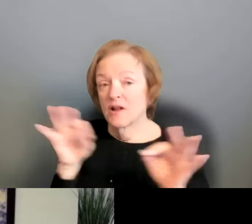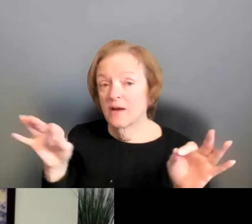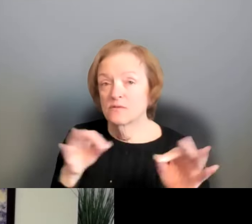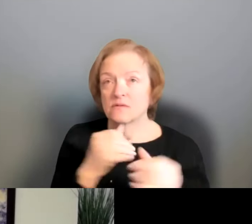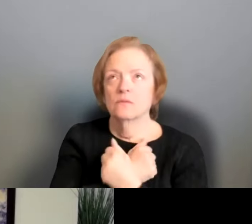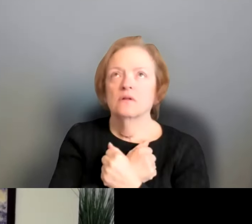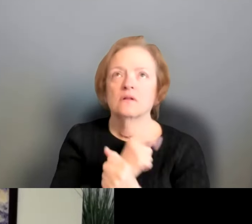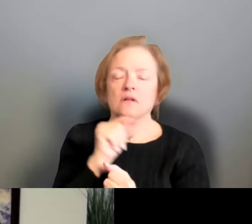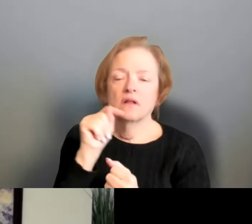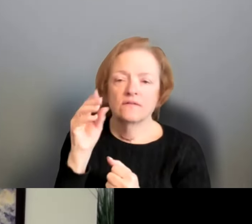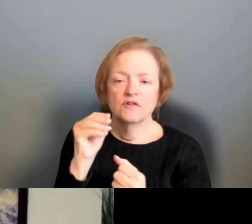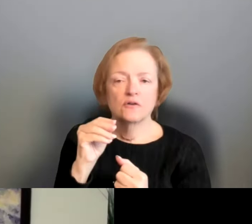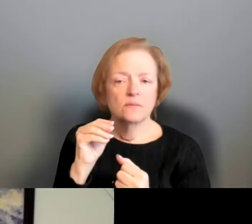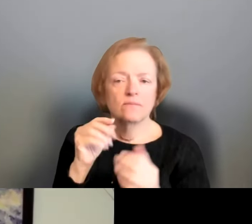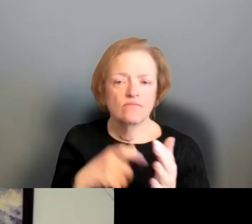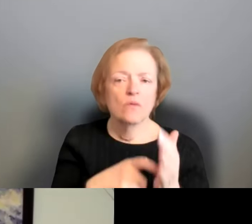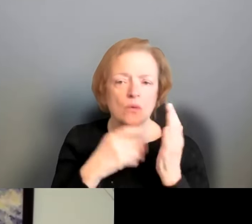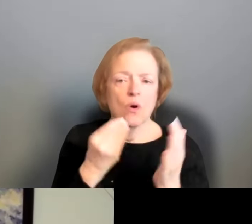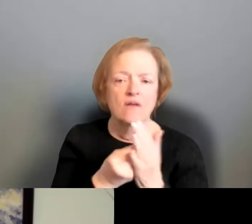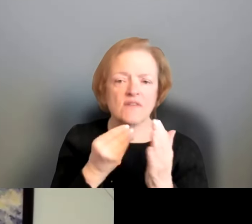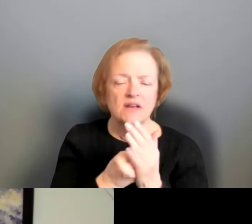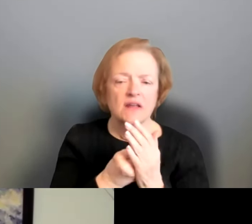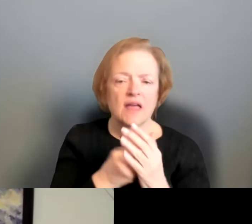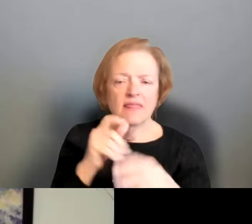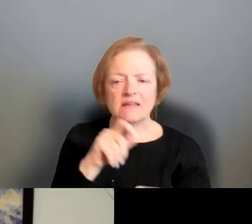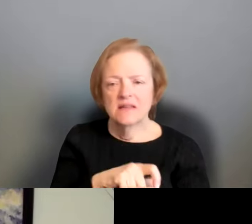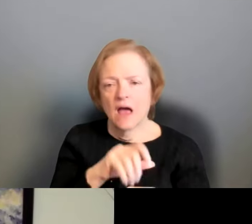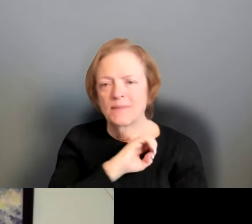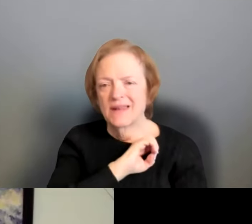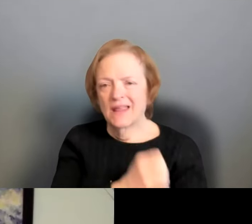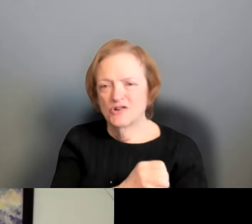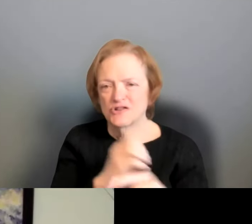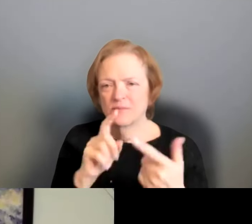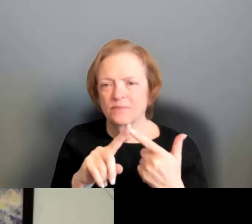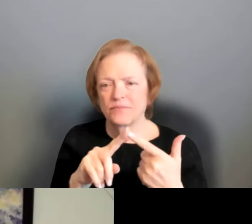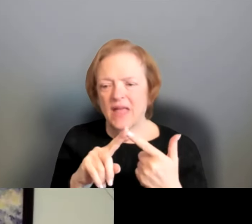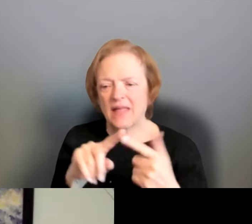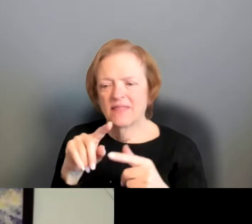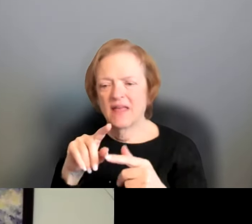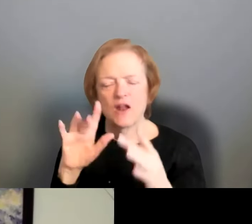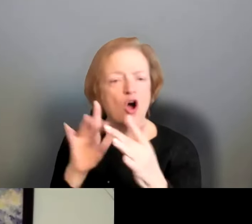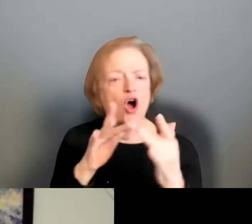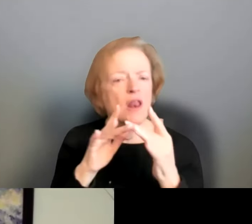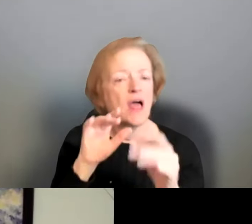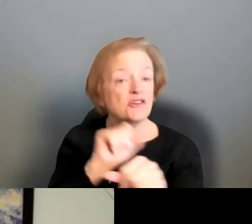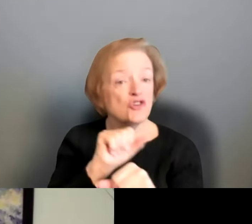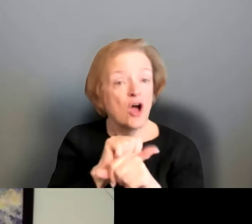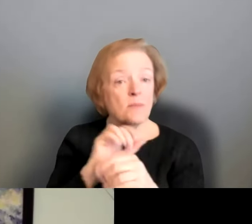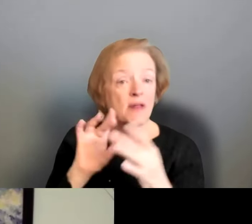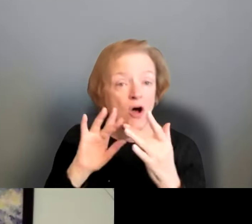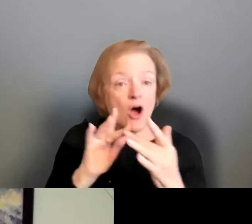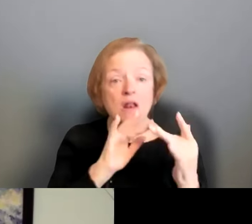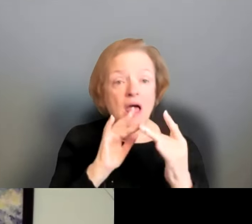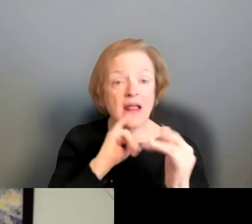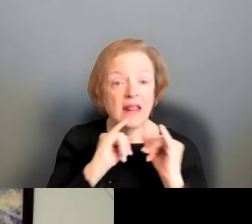take funding and devoted time and energy. Yeah. What about jobs, online jobs and online interviews? Do you guys work through